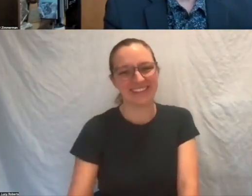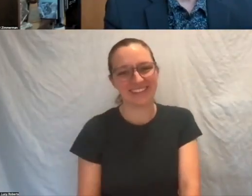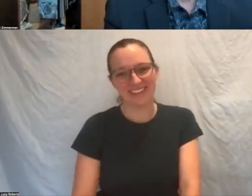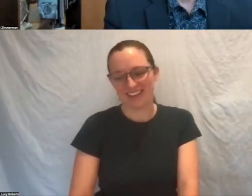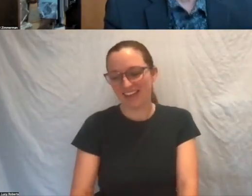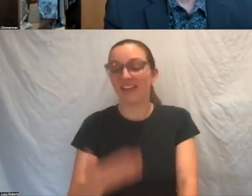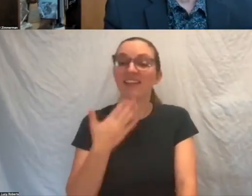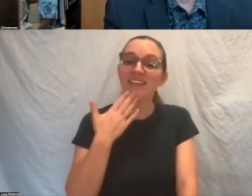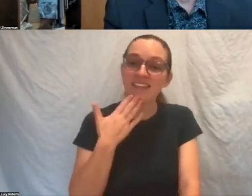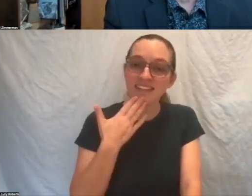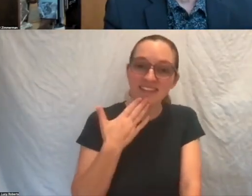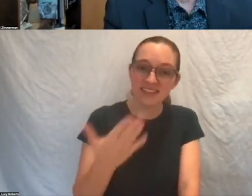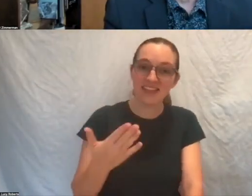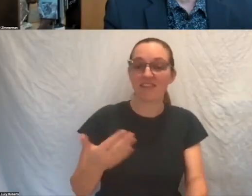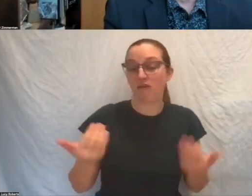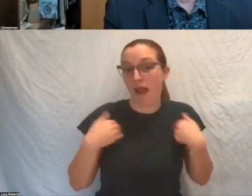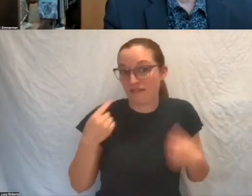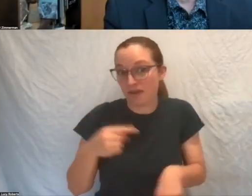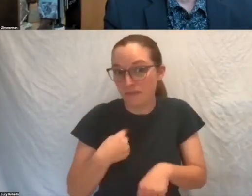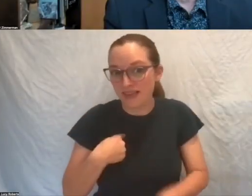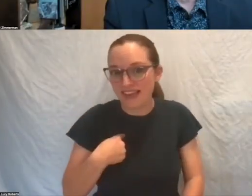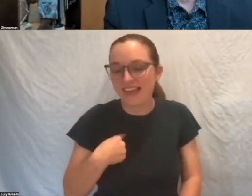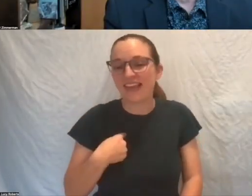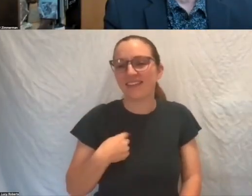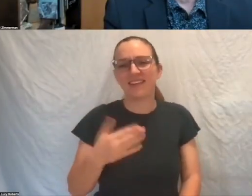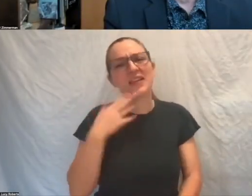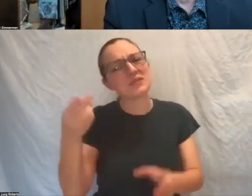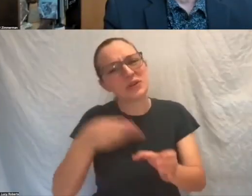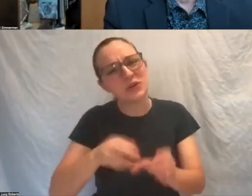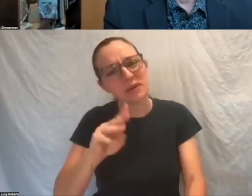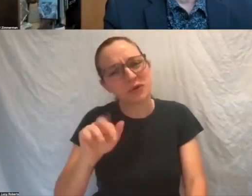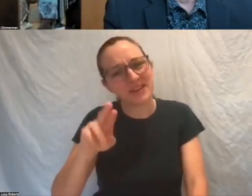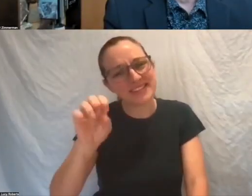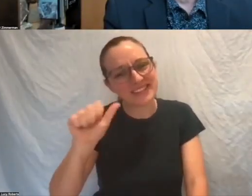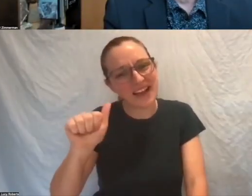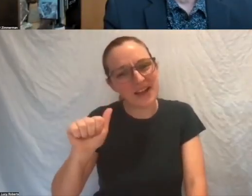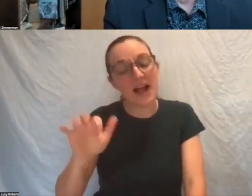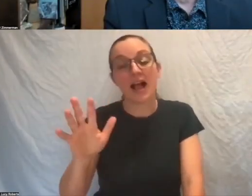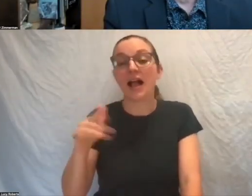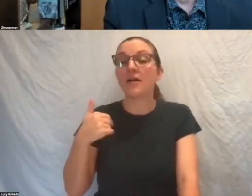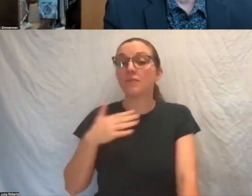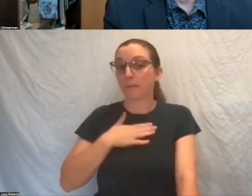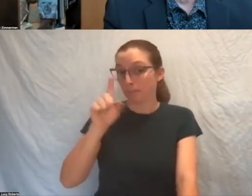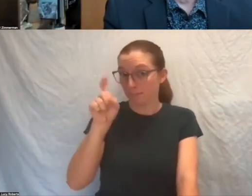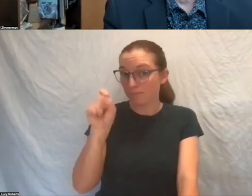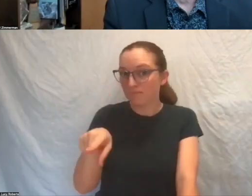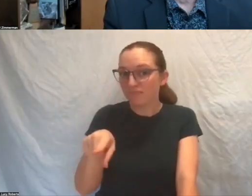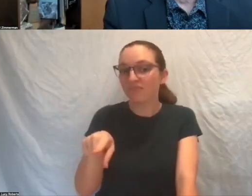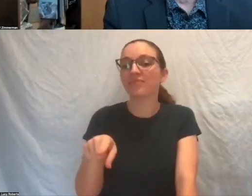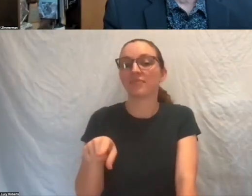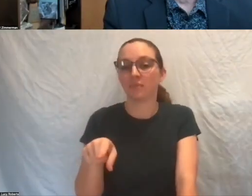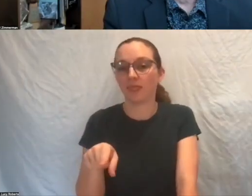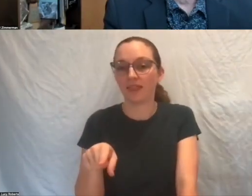Thank you for having me, David, and thank you for coming on, Marissa. Um, my question is